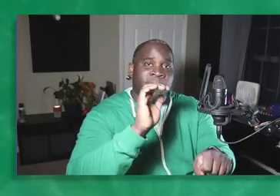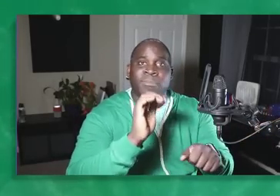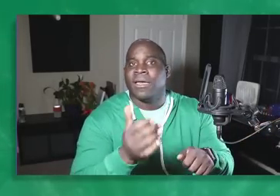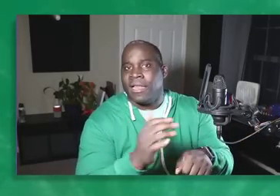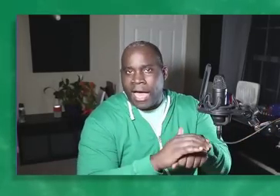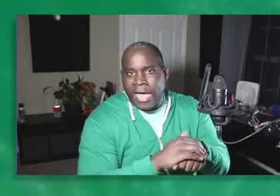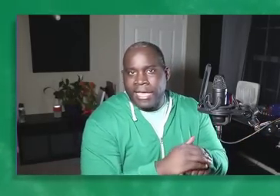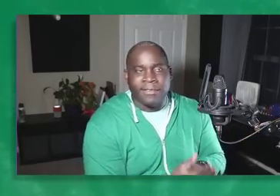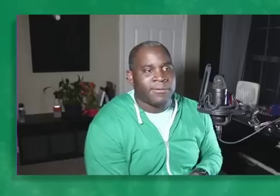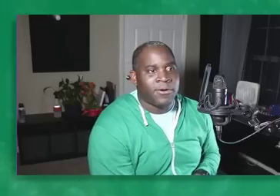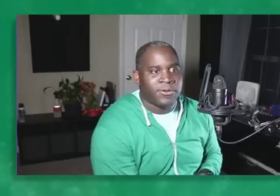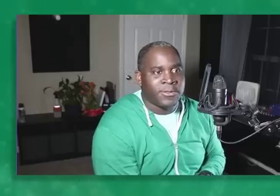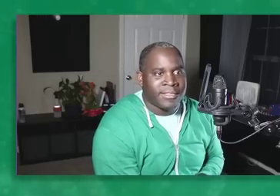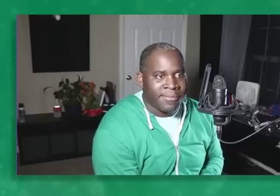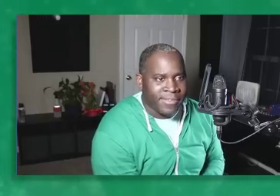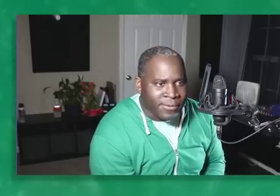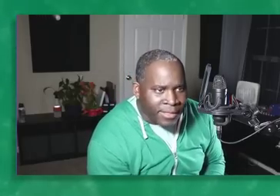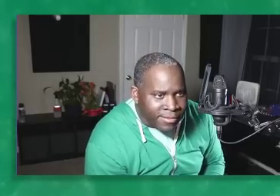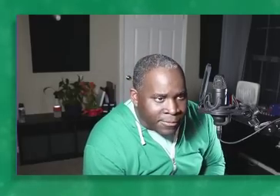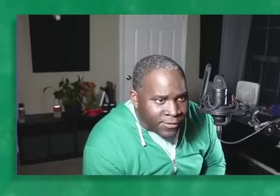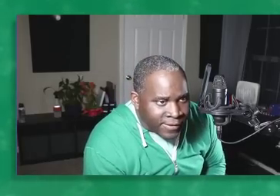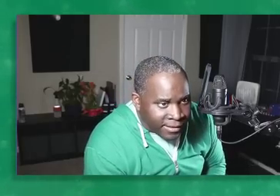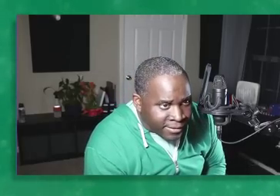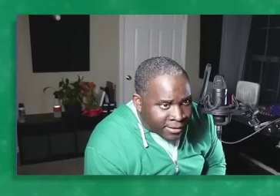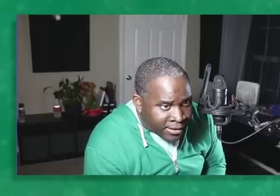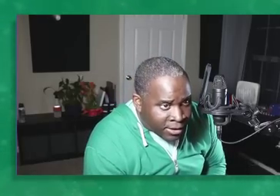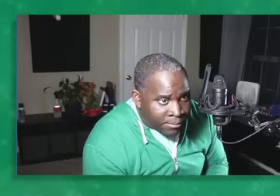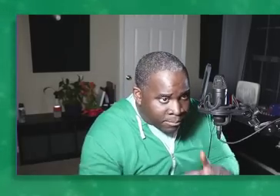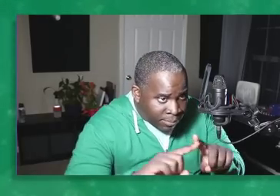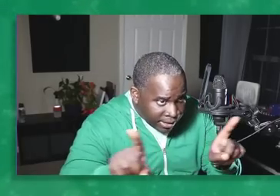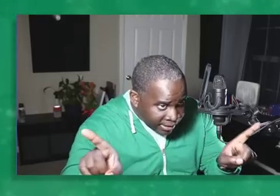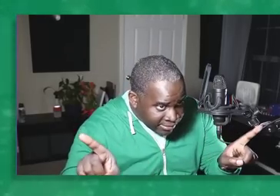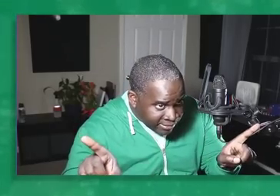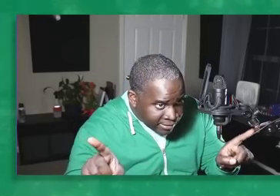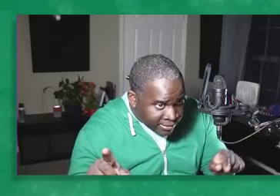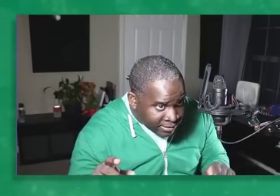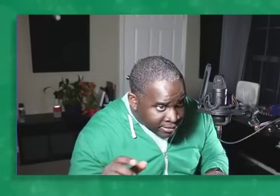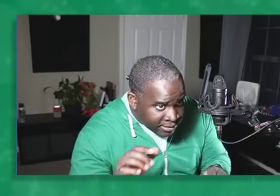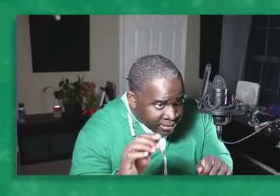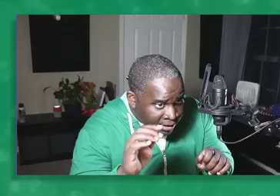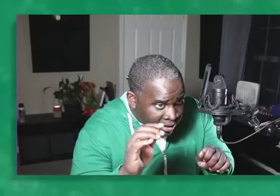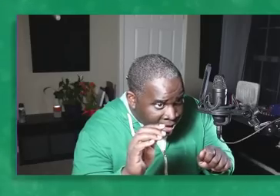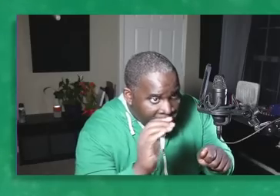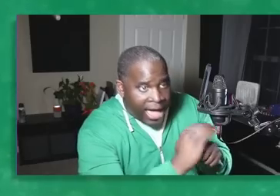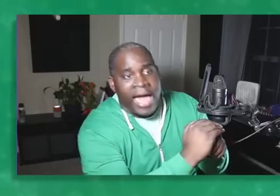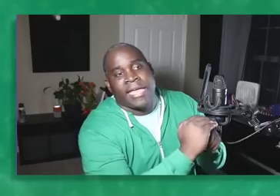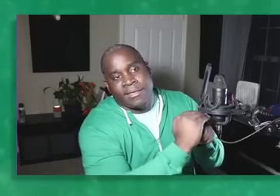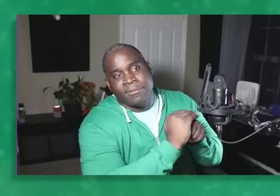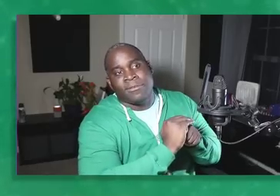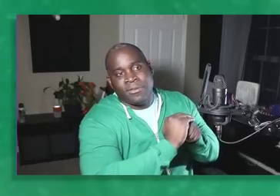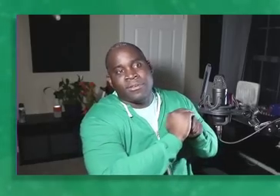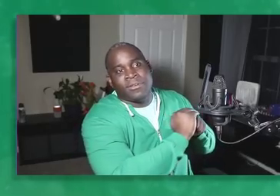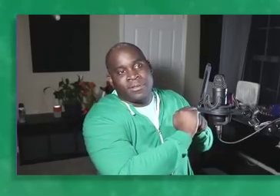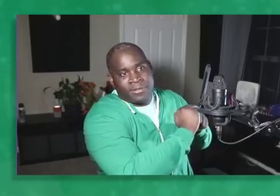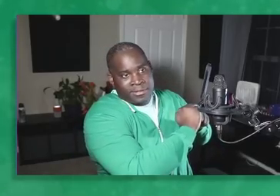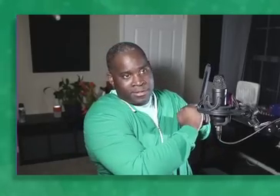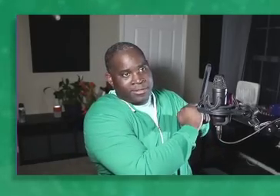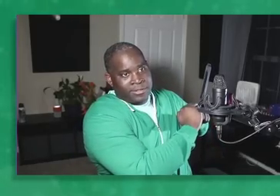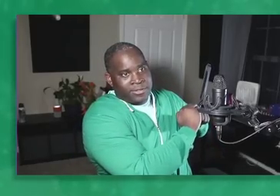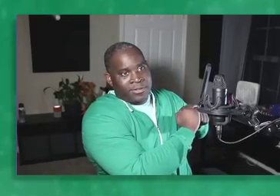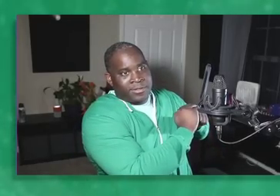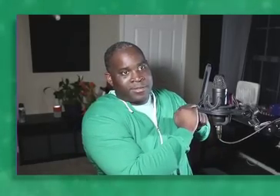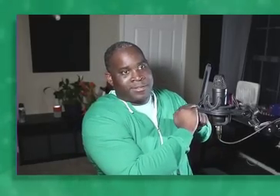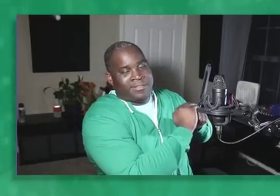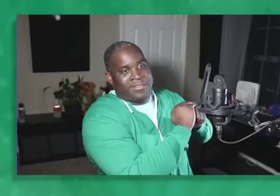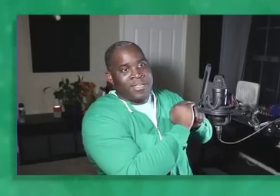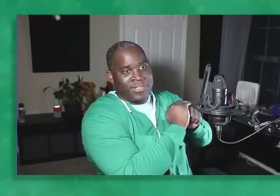don't let but hide, or don't let them see you. Let's see what she says. But stay hide. Out of